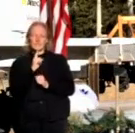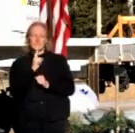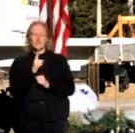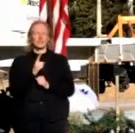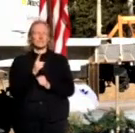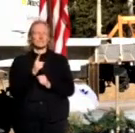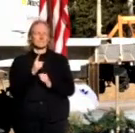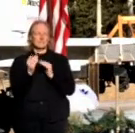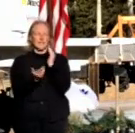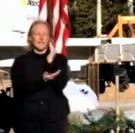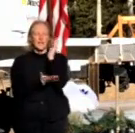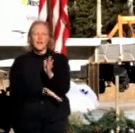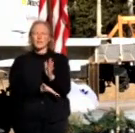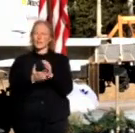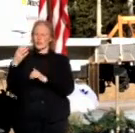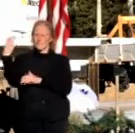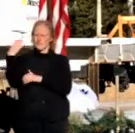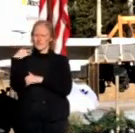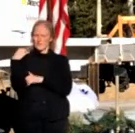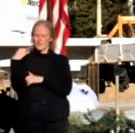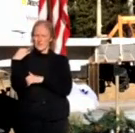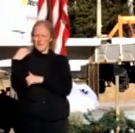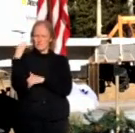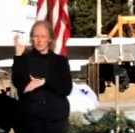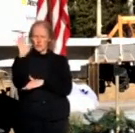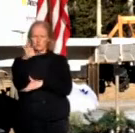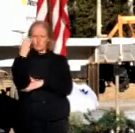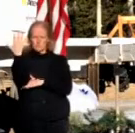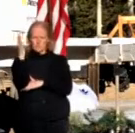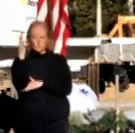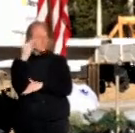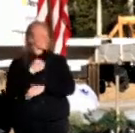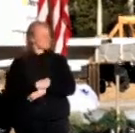Capitol Christmas tree, Perry Brandt and Harvey Gray.